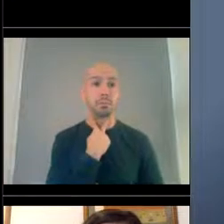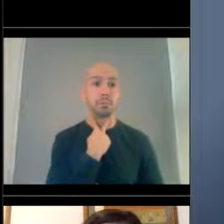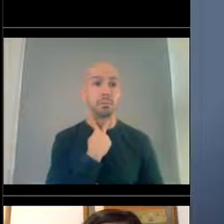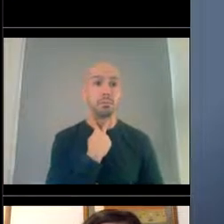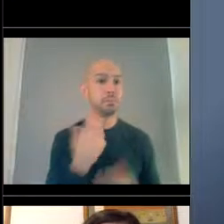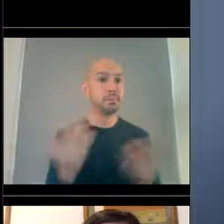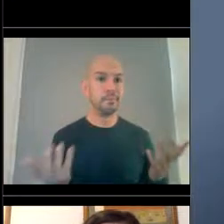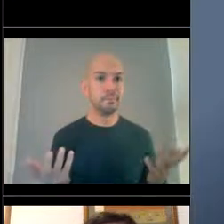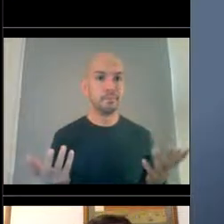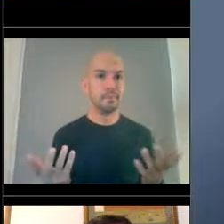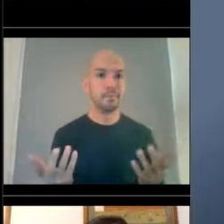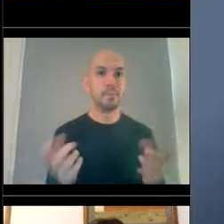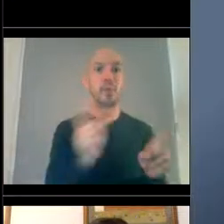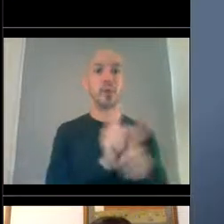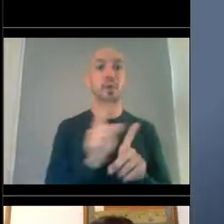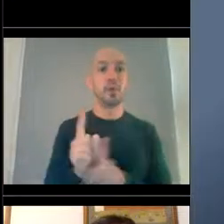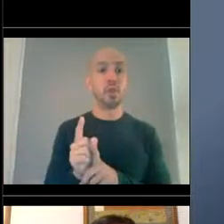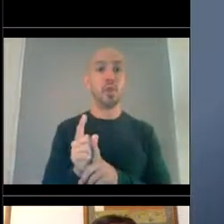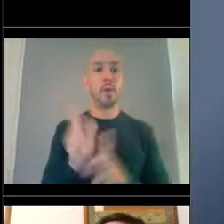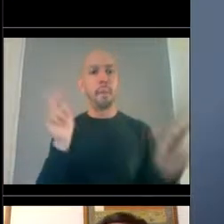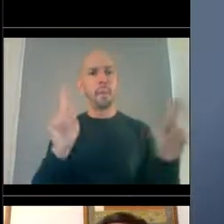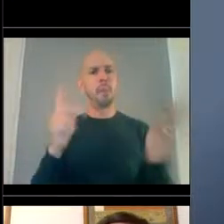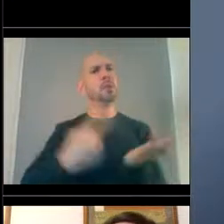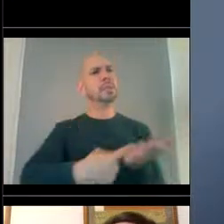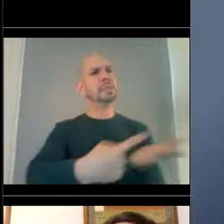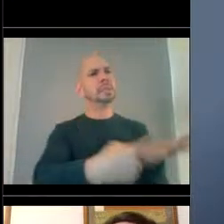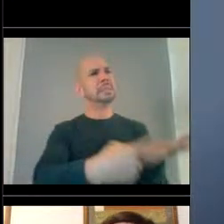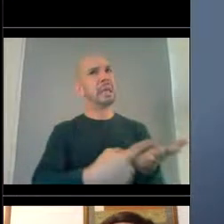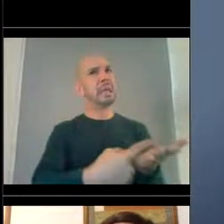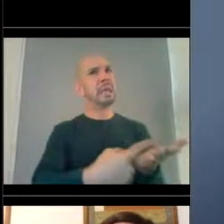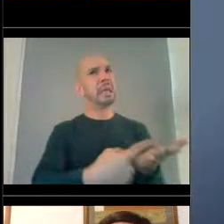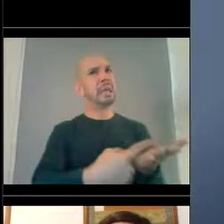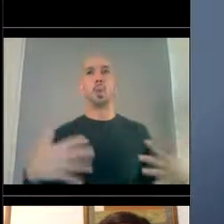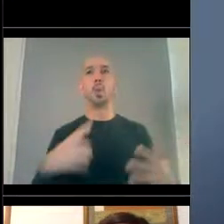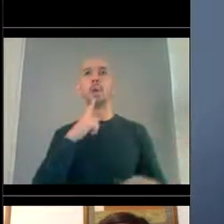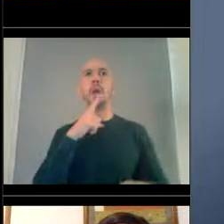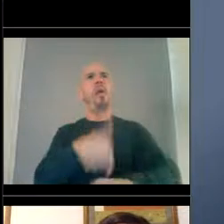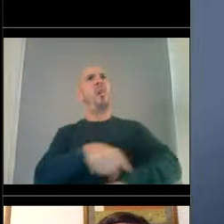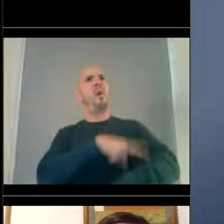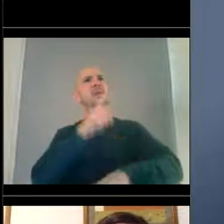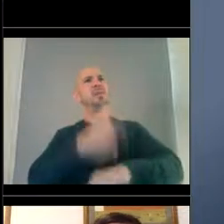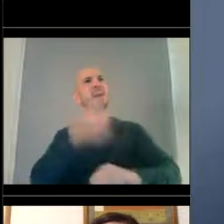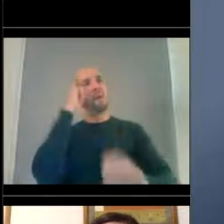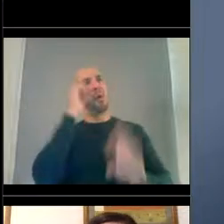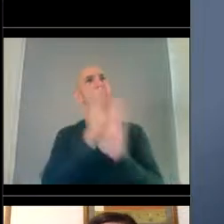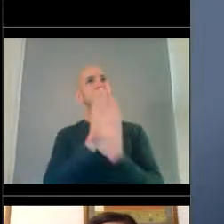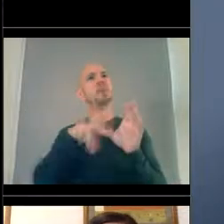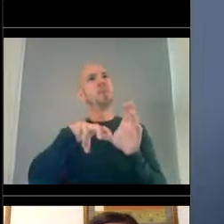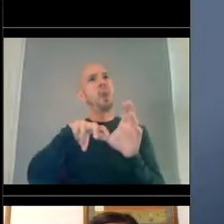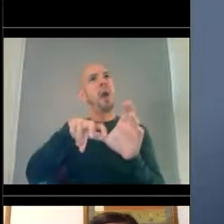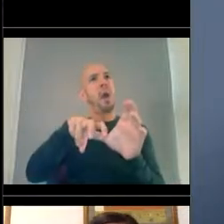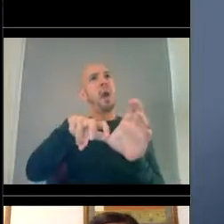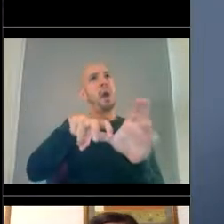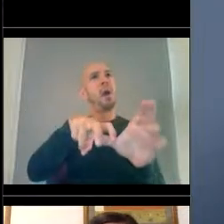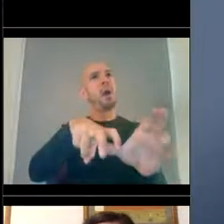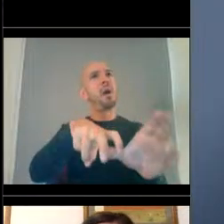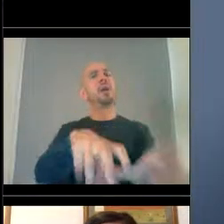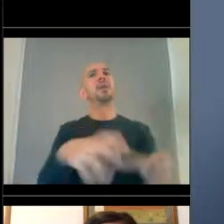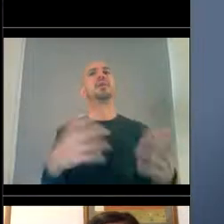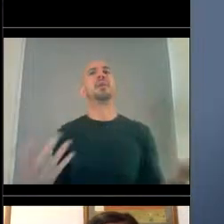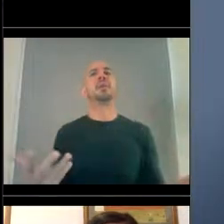there's also uh people discussed how long it takes to take public transportation um and you